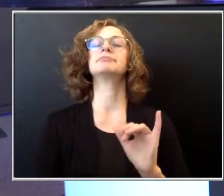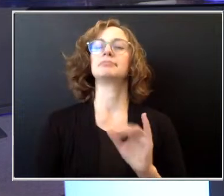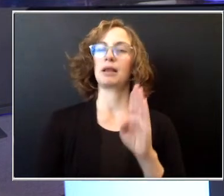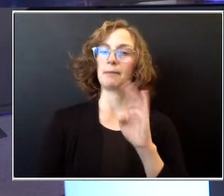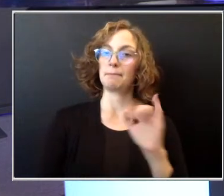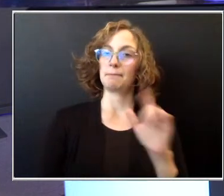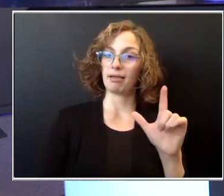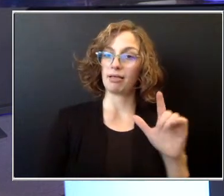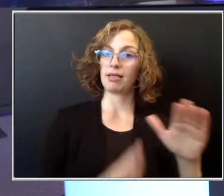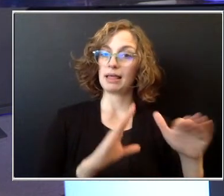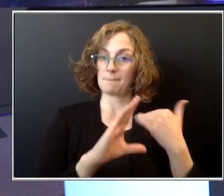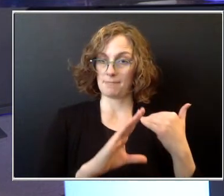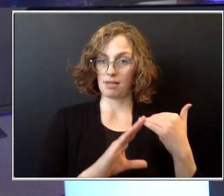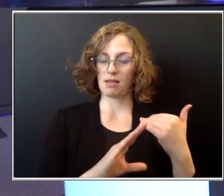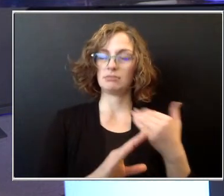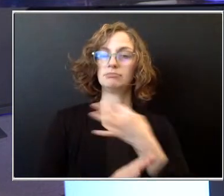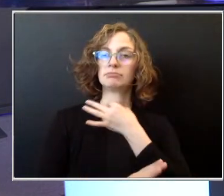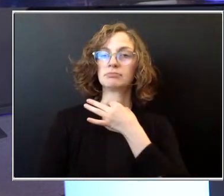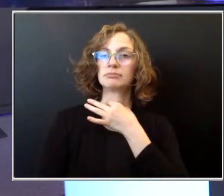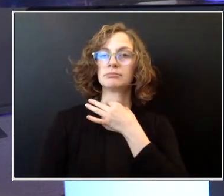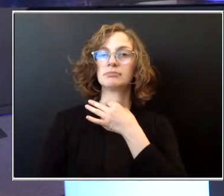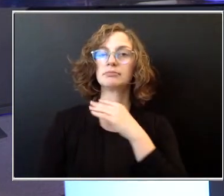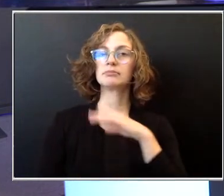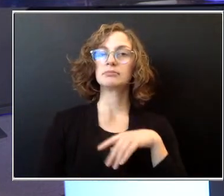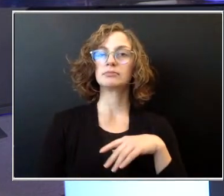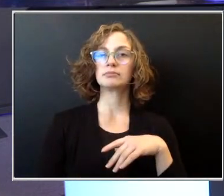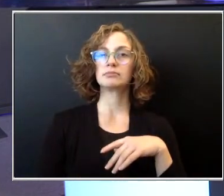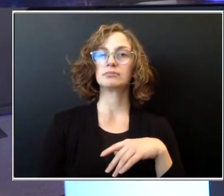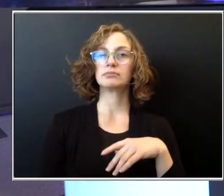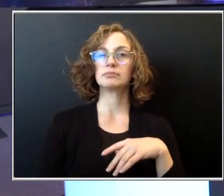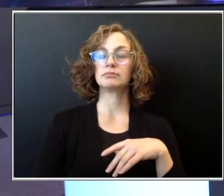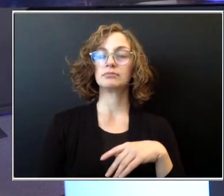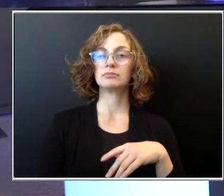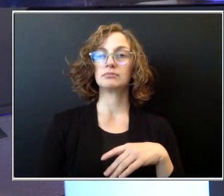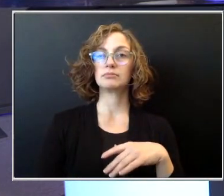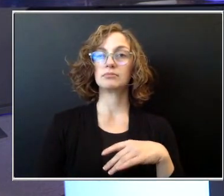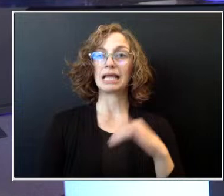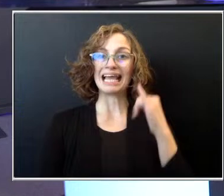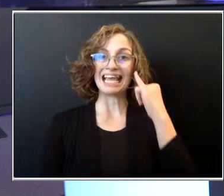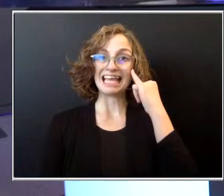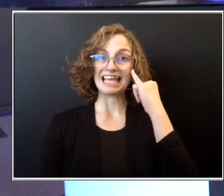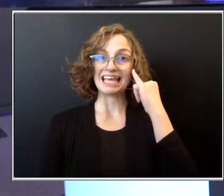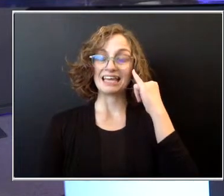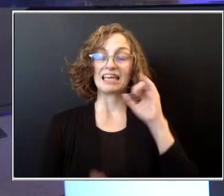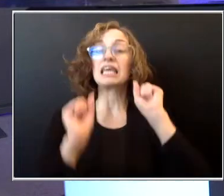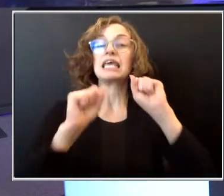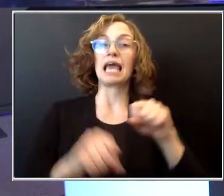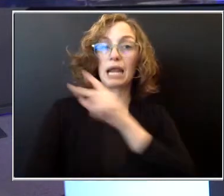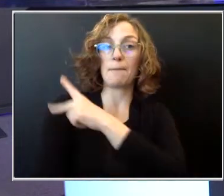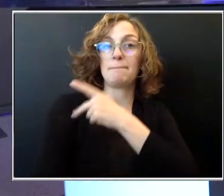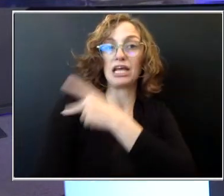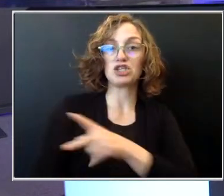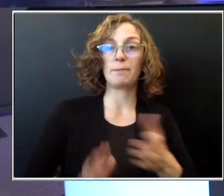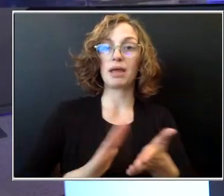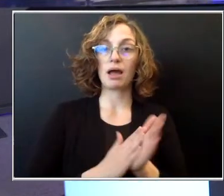know, is there ever a point when a patient is too sick for a new heart?